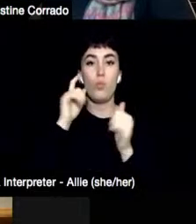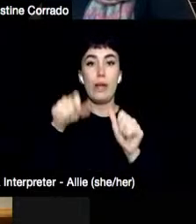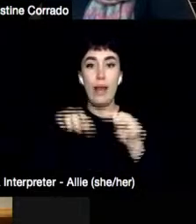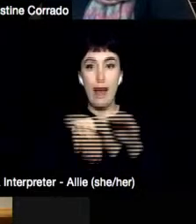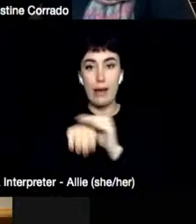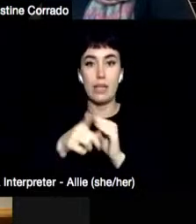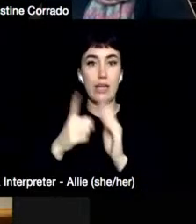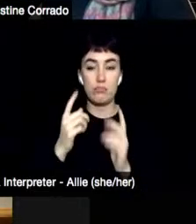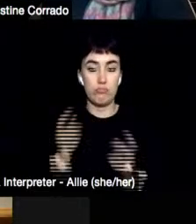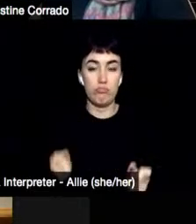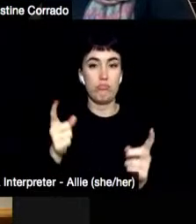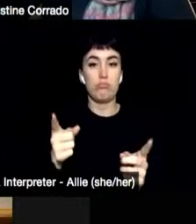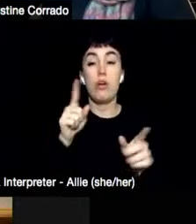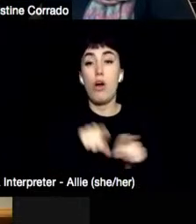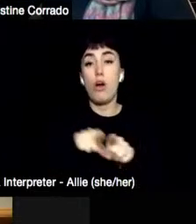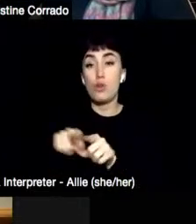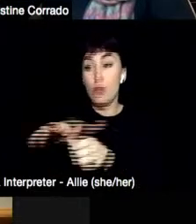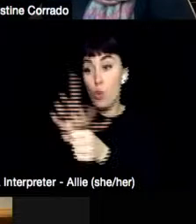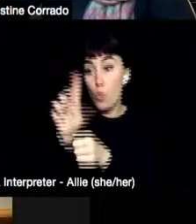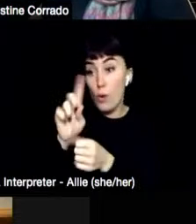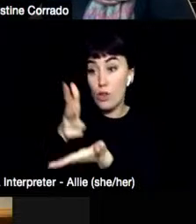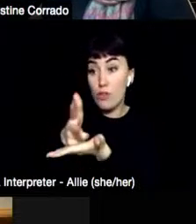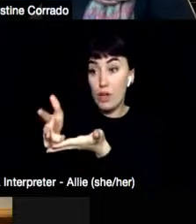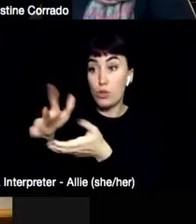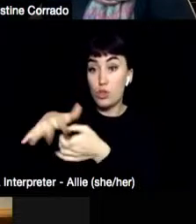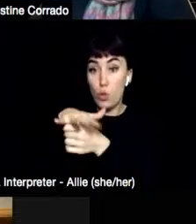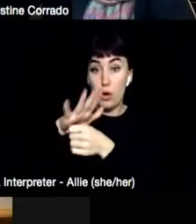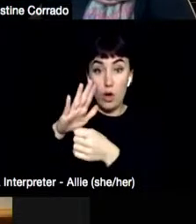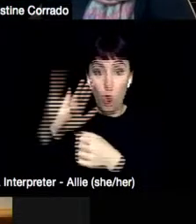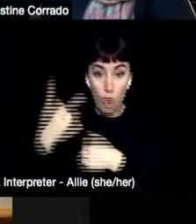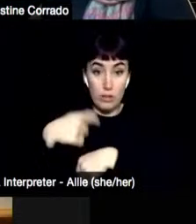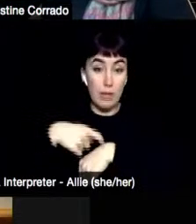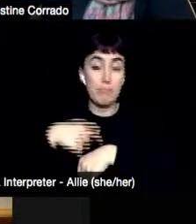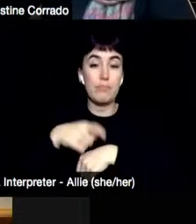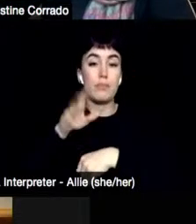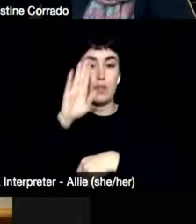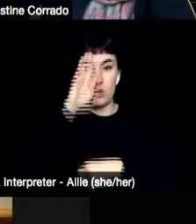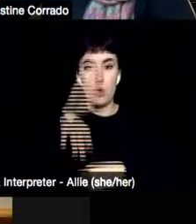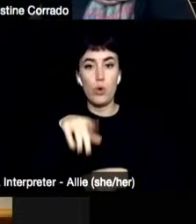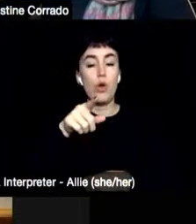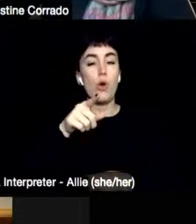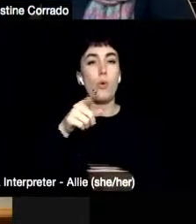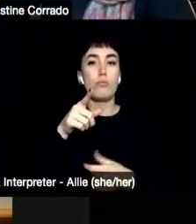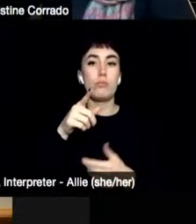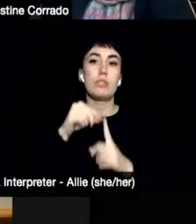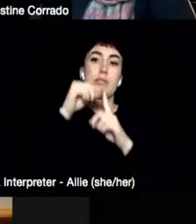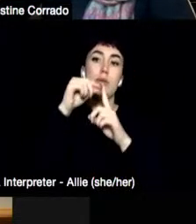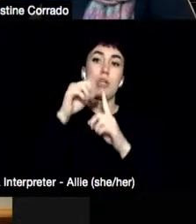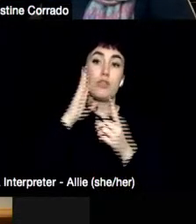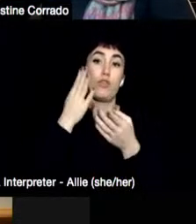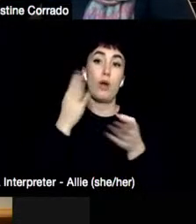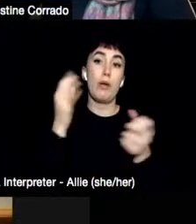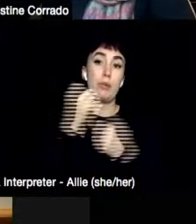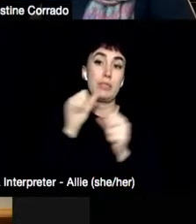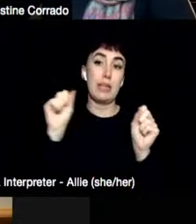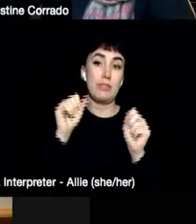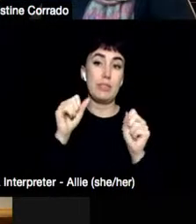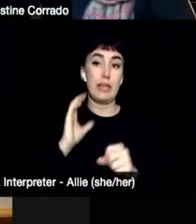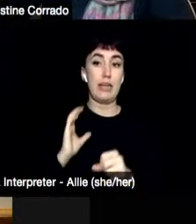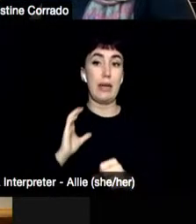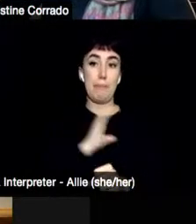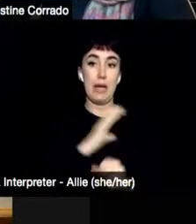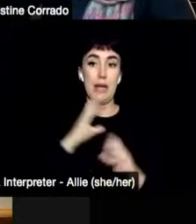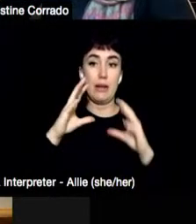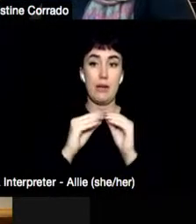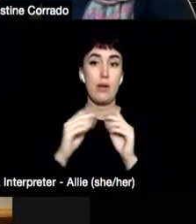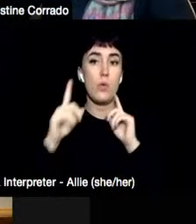we'll be able to locate where the vehicles are at all times. As you know, especially attending public safety committee meetings, we hear very often that